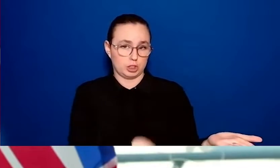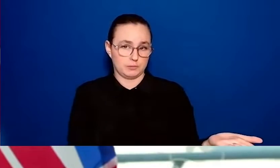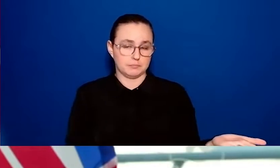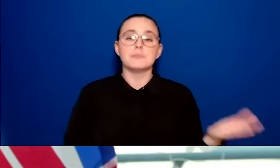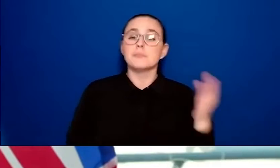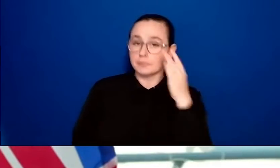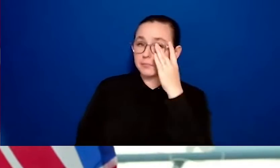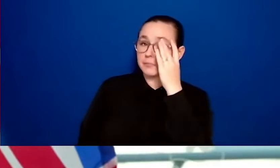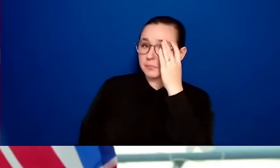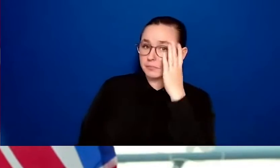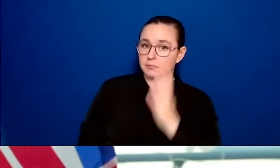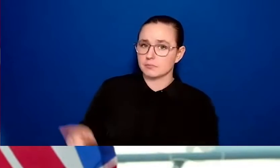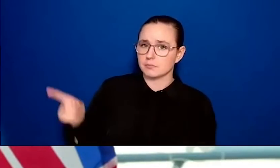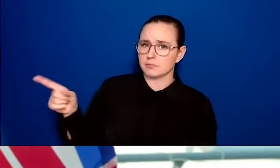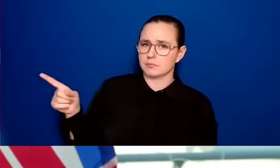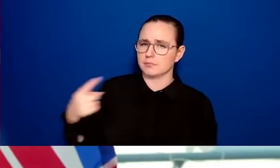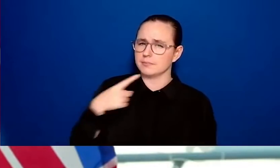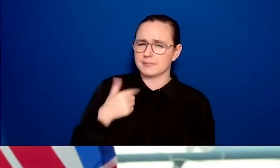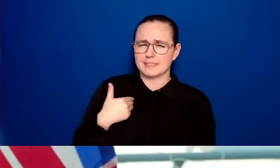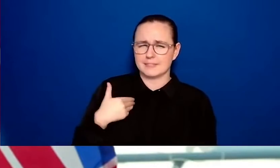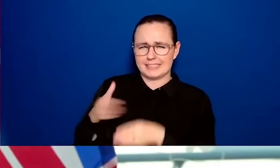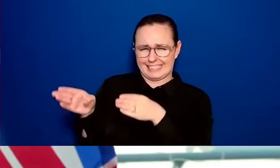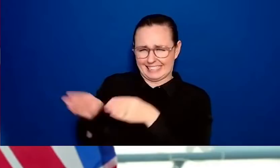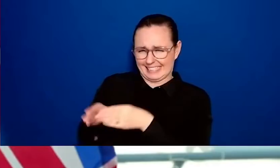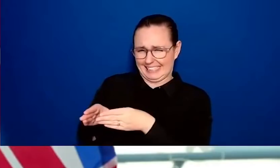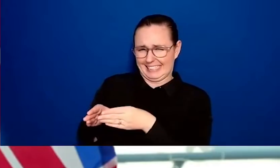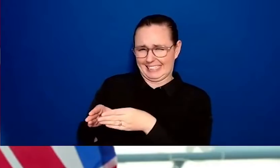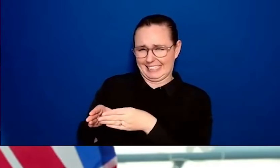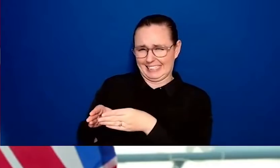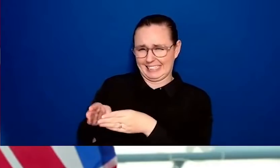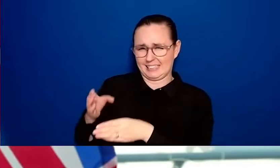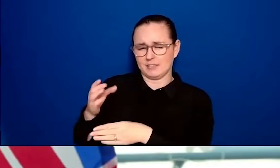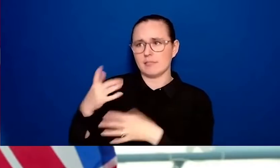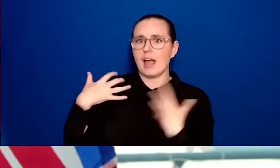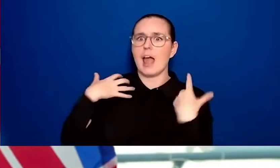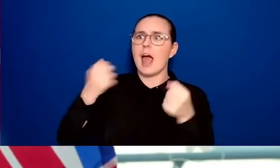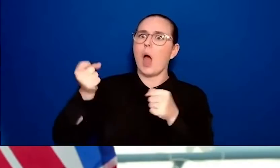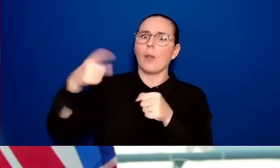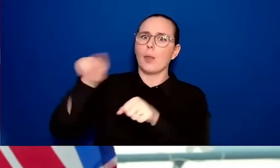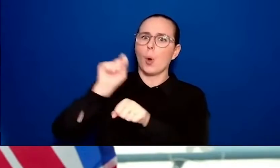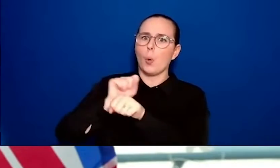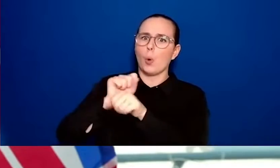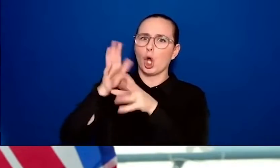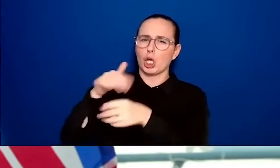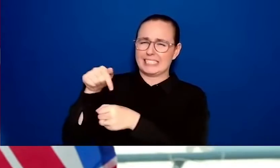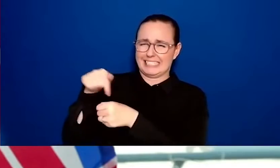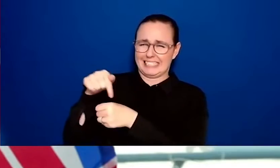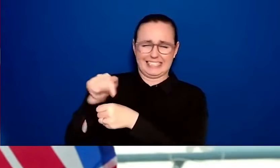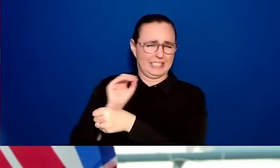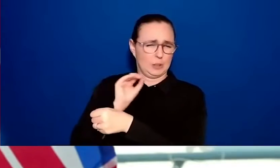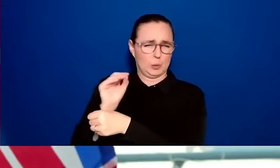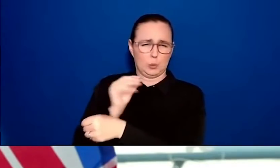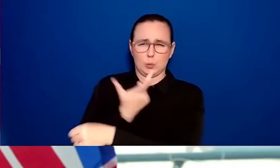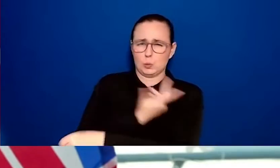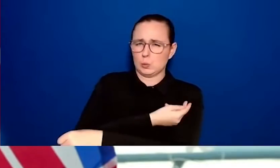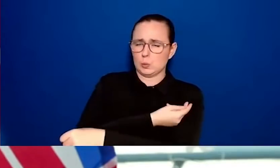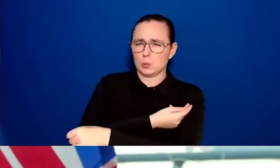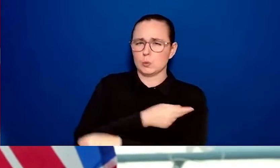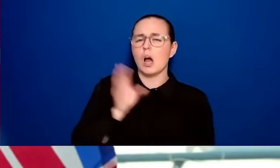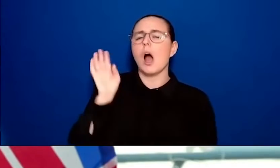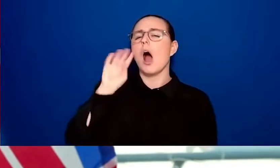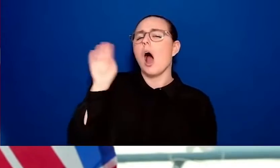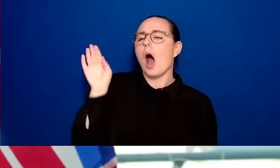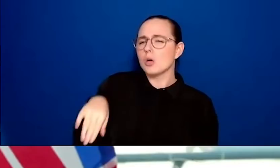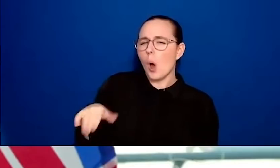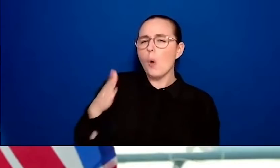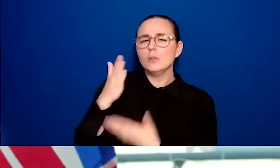in BC. I'm wondering if you could be more specific. I know employers were asked to provide some data to your office over the